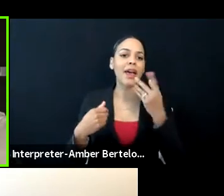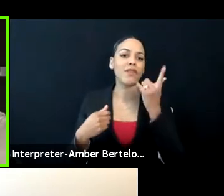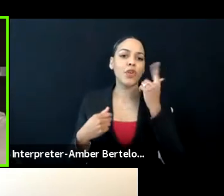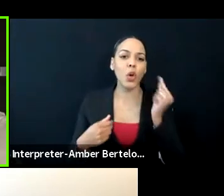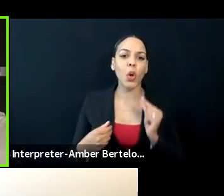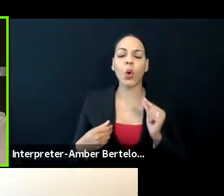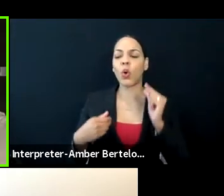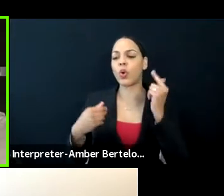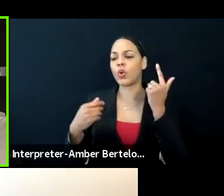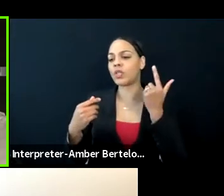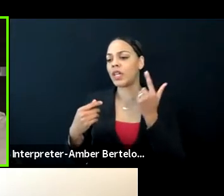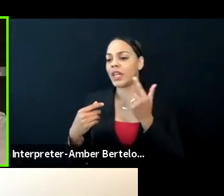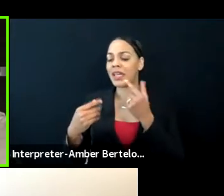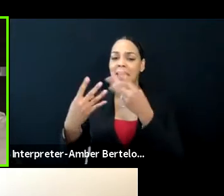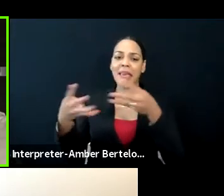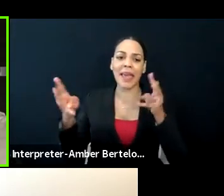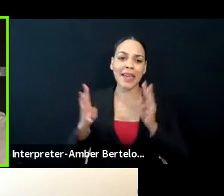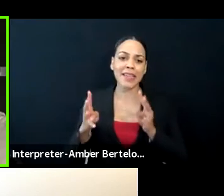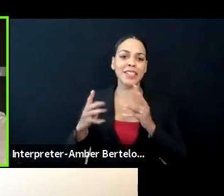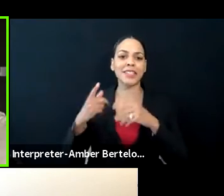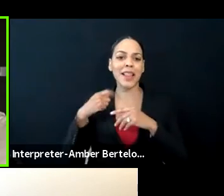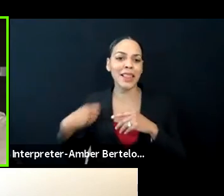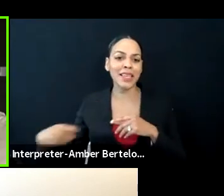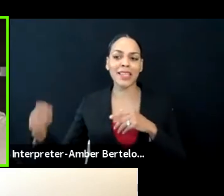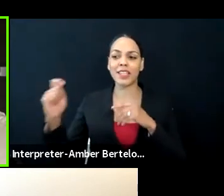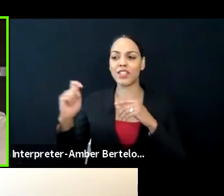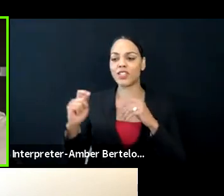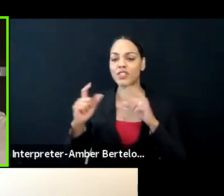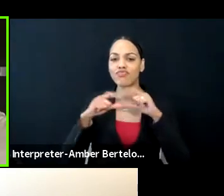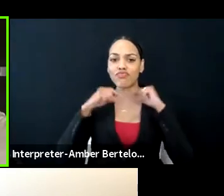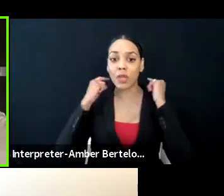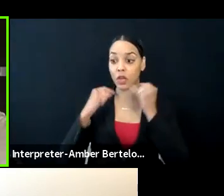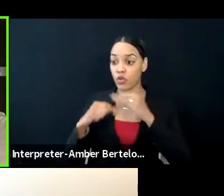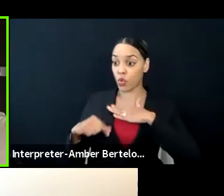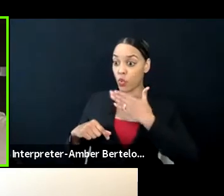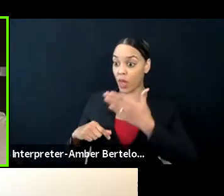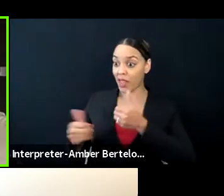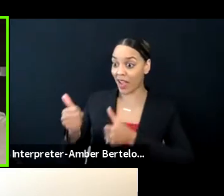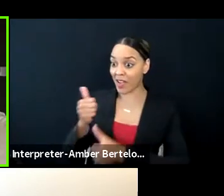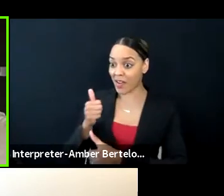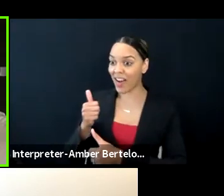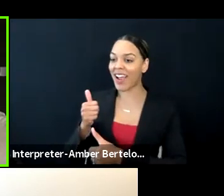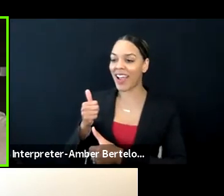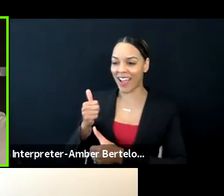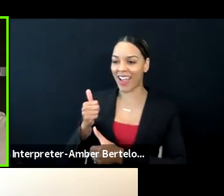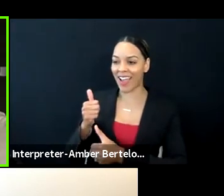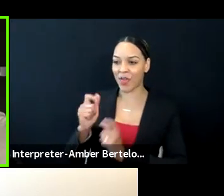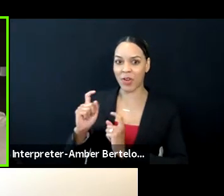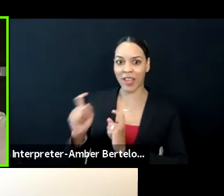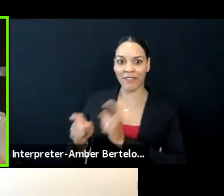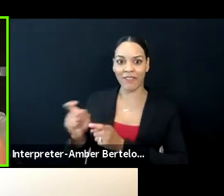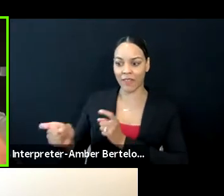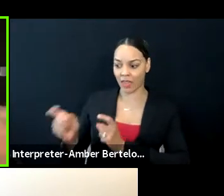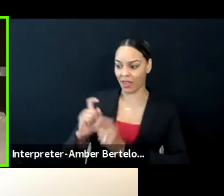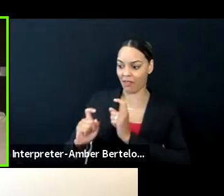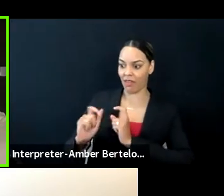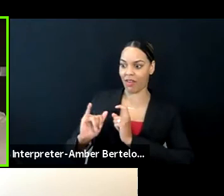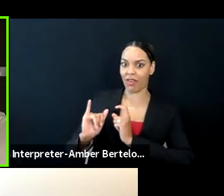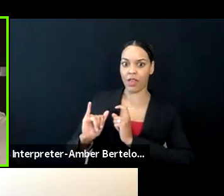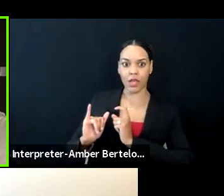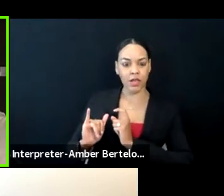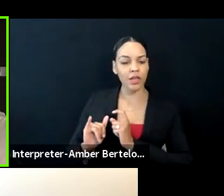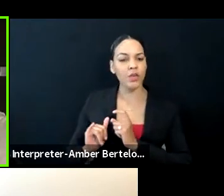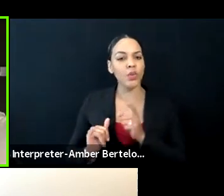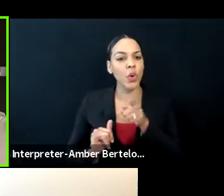leashes and collars. And if you are willing to get on their leash, you might get the sun and the moon. So you all